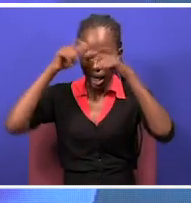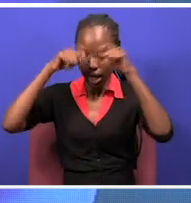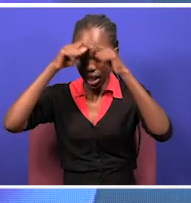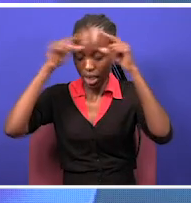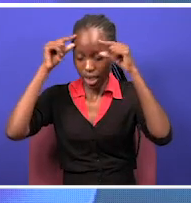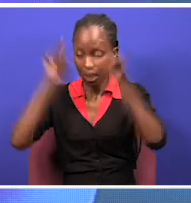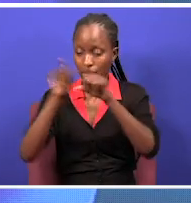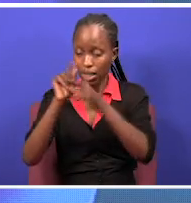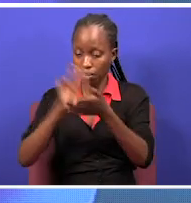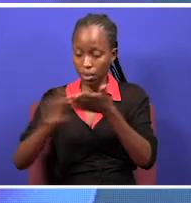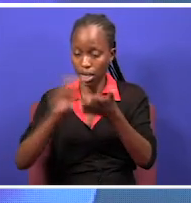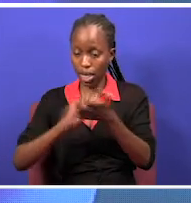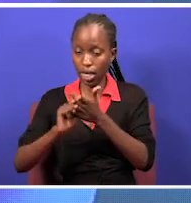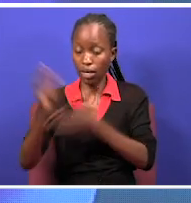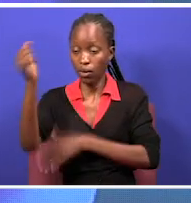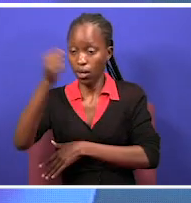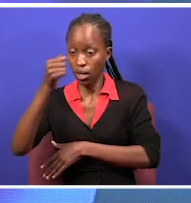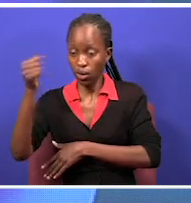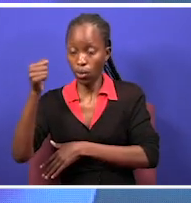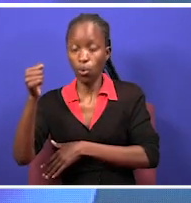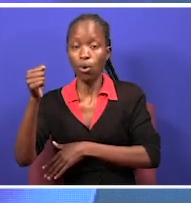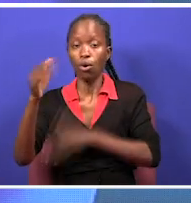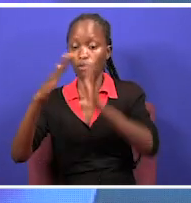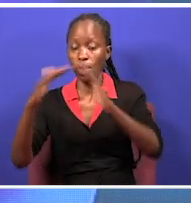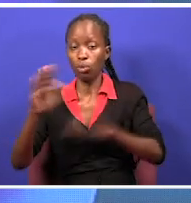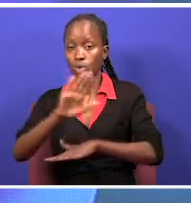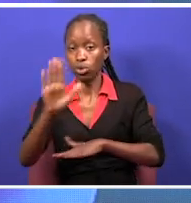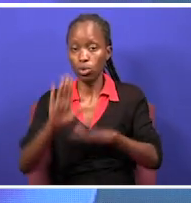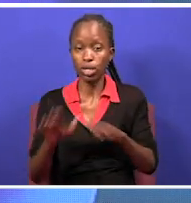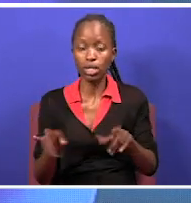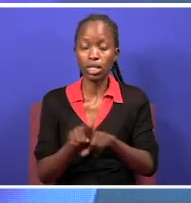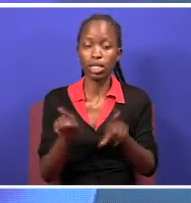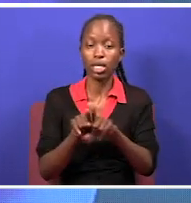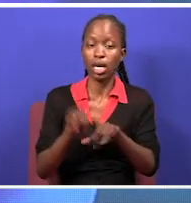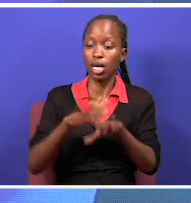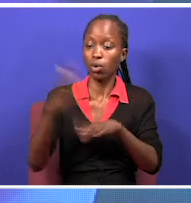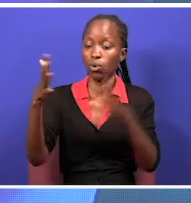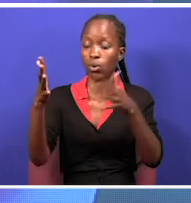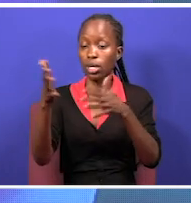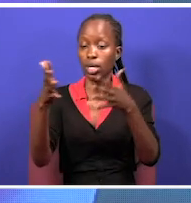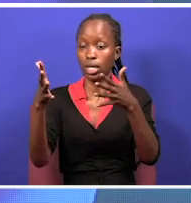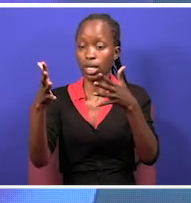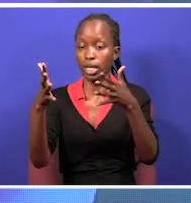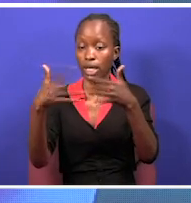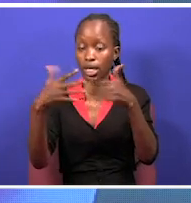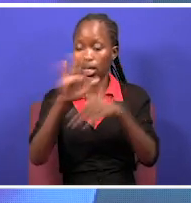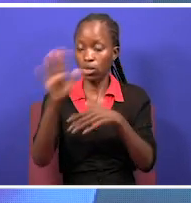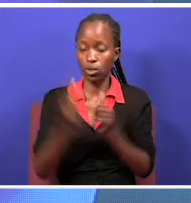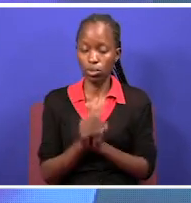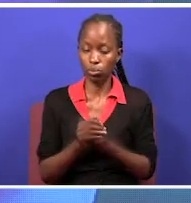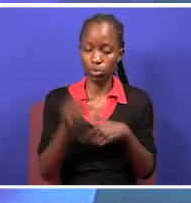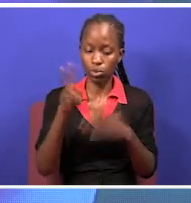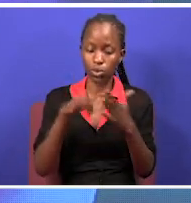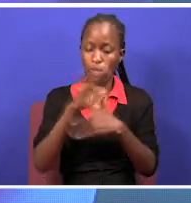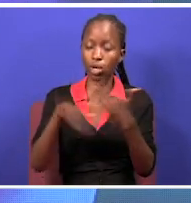them on the door frames of your houses and on your gates. You could go ahead and read the entire chapter,